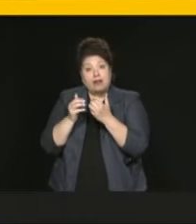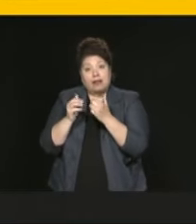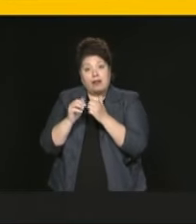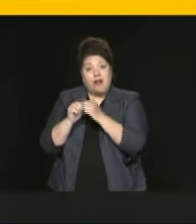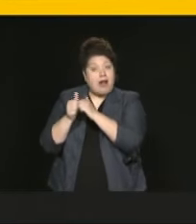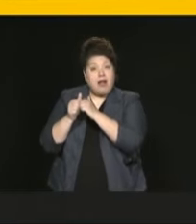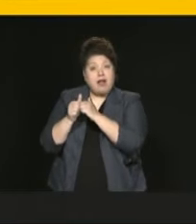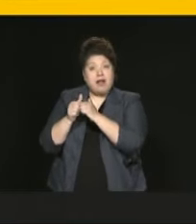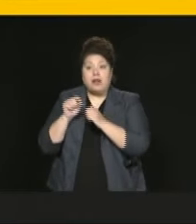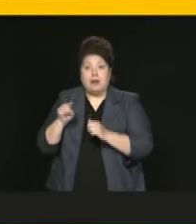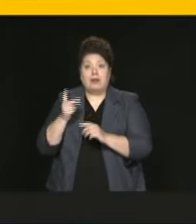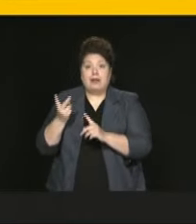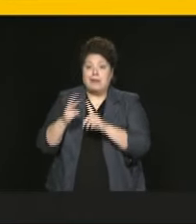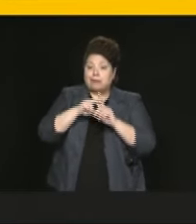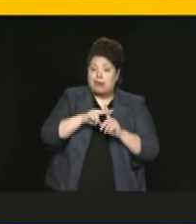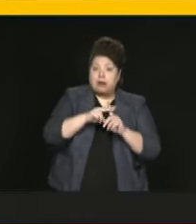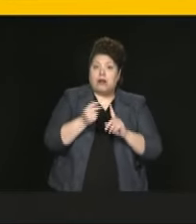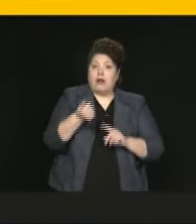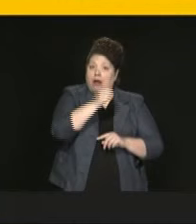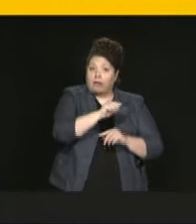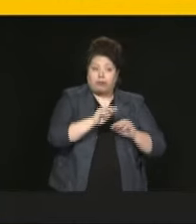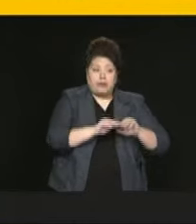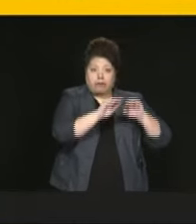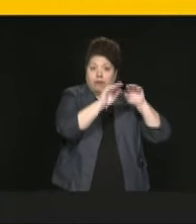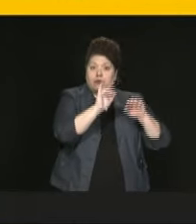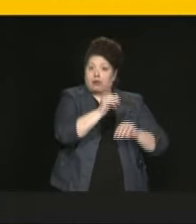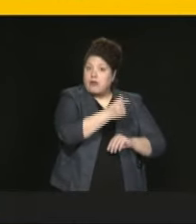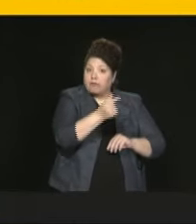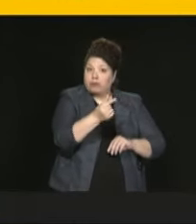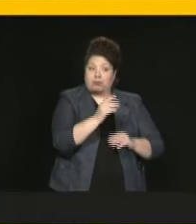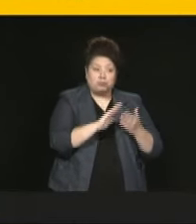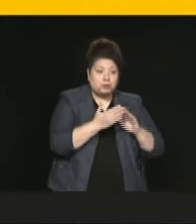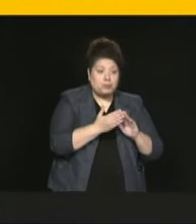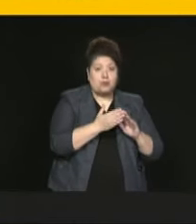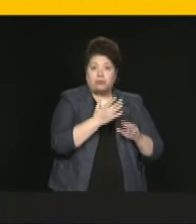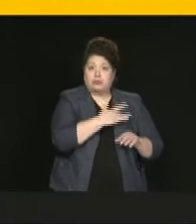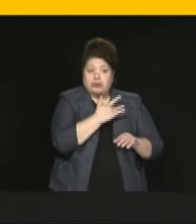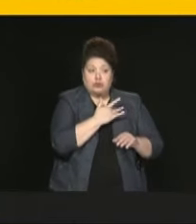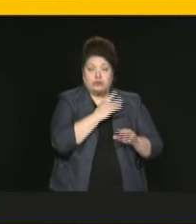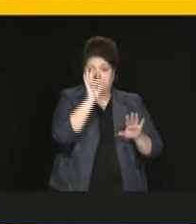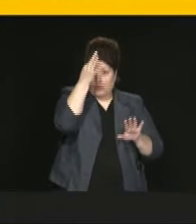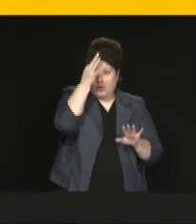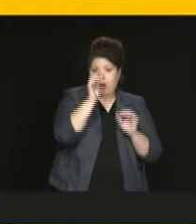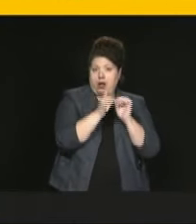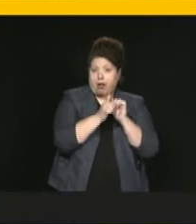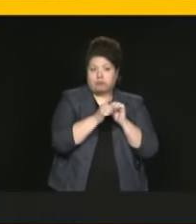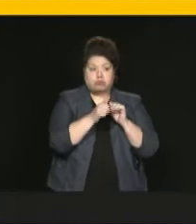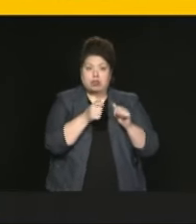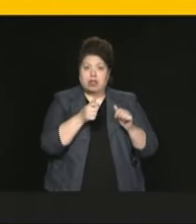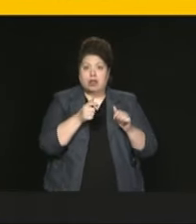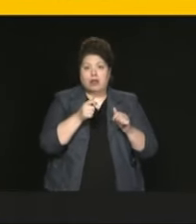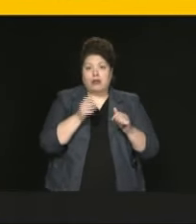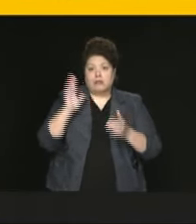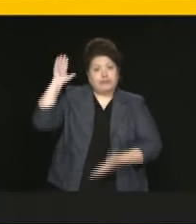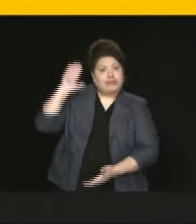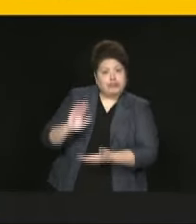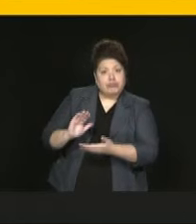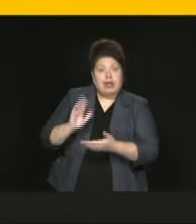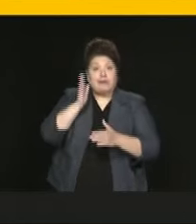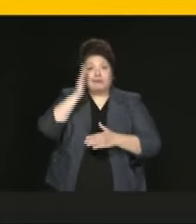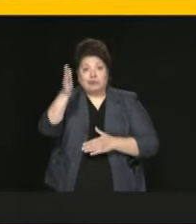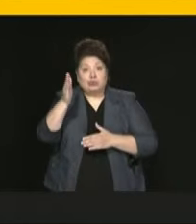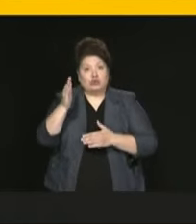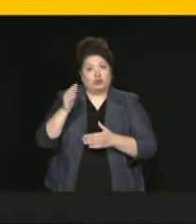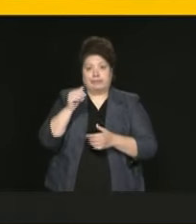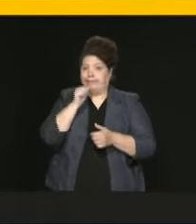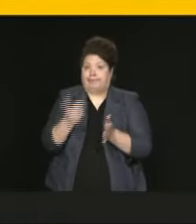levels of government need to have to help manage and hopefully prevent and not have this type of situation occur. Should there be another